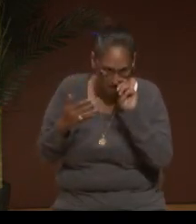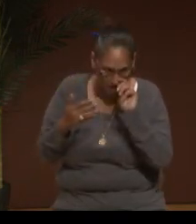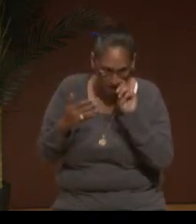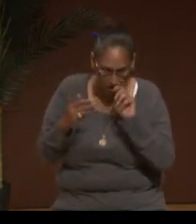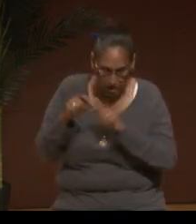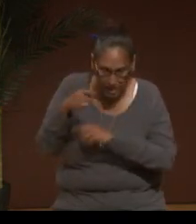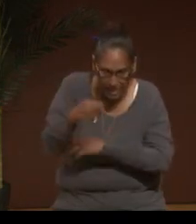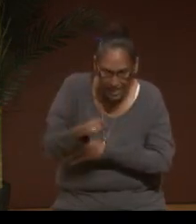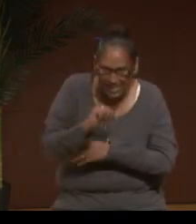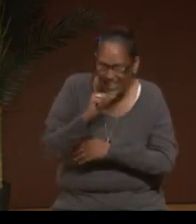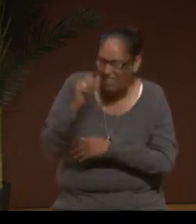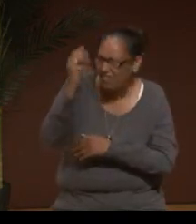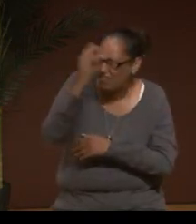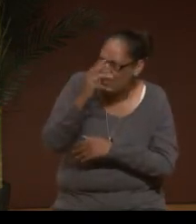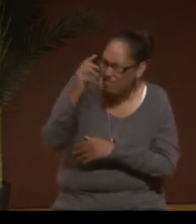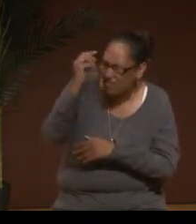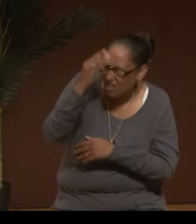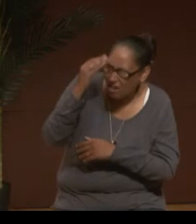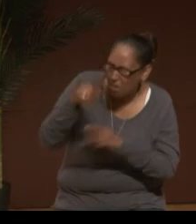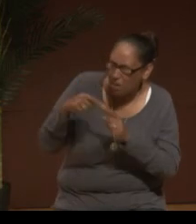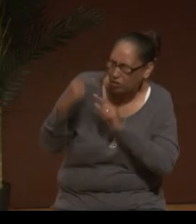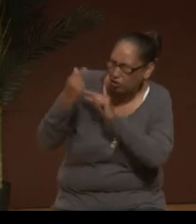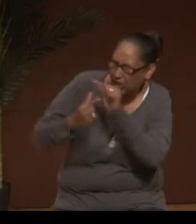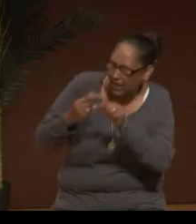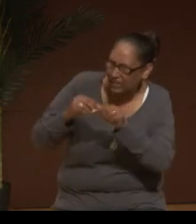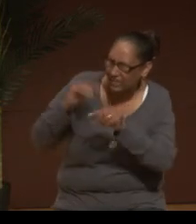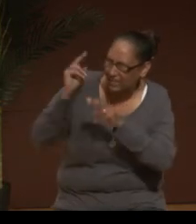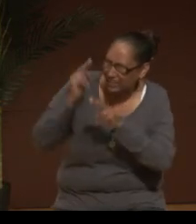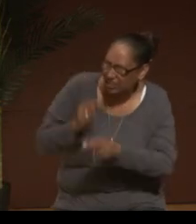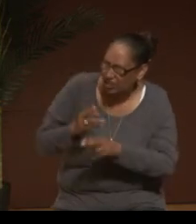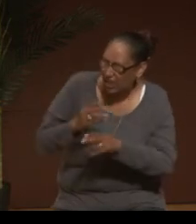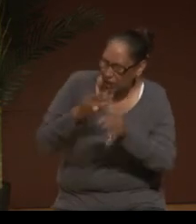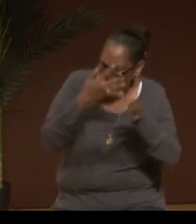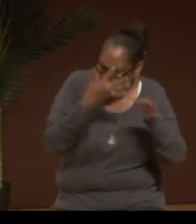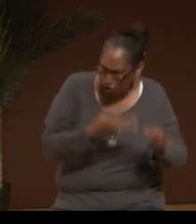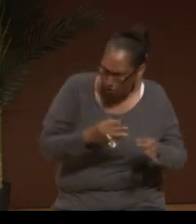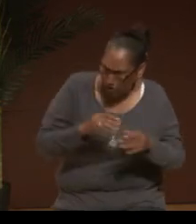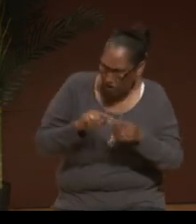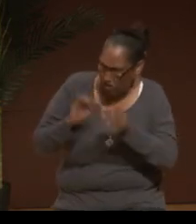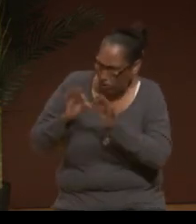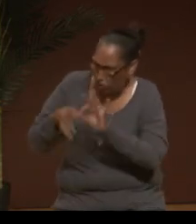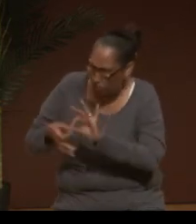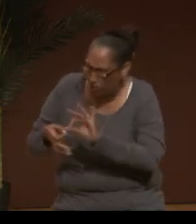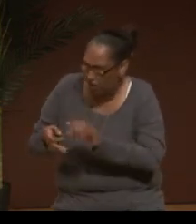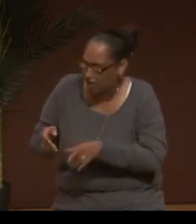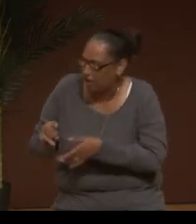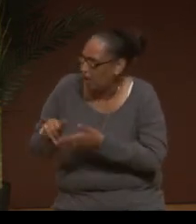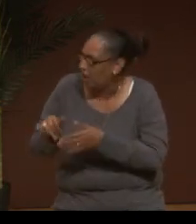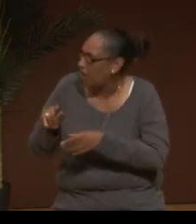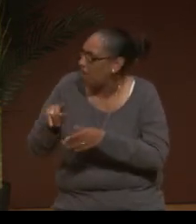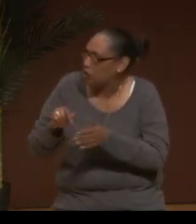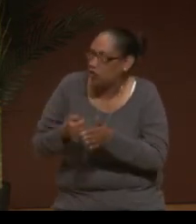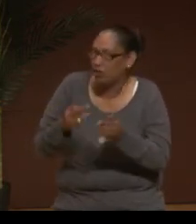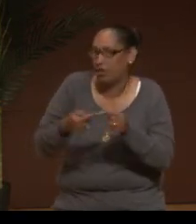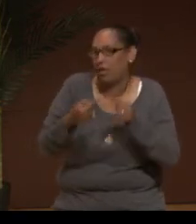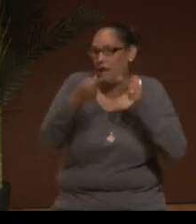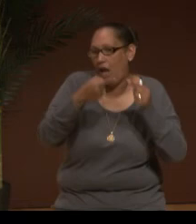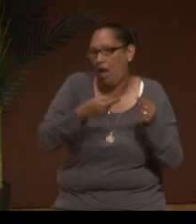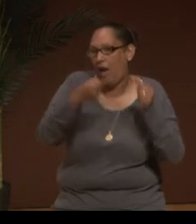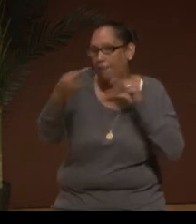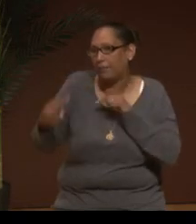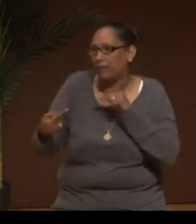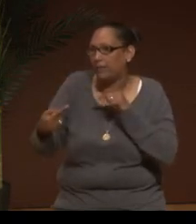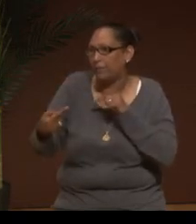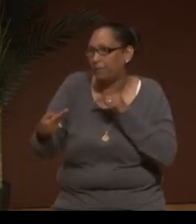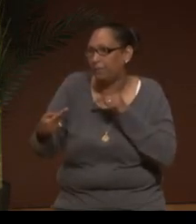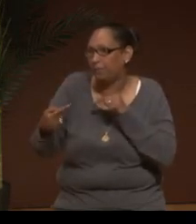think about genetics as writing our histories and determining our interpretations of non-genetic data, but rather the opposite. We